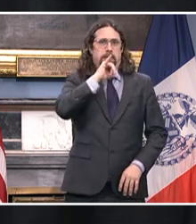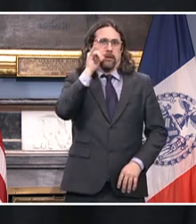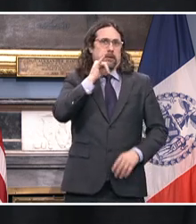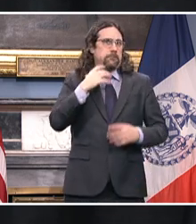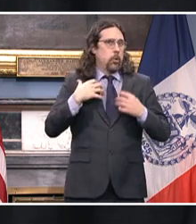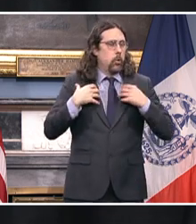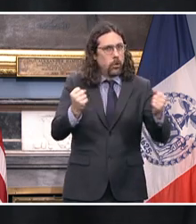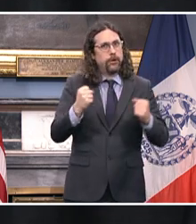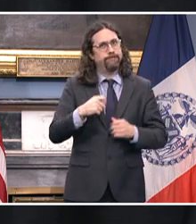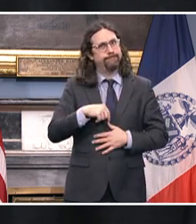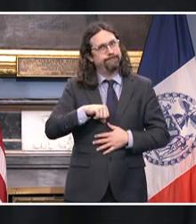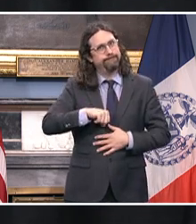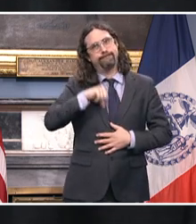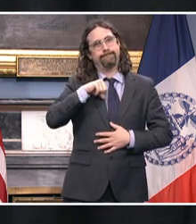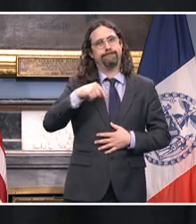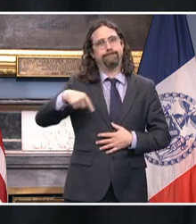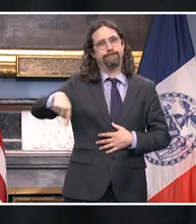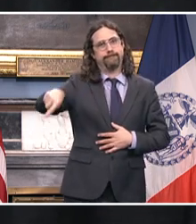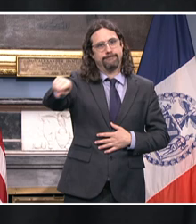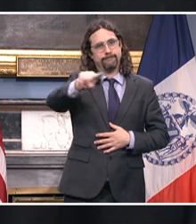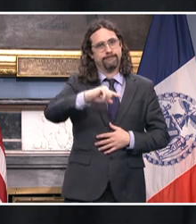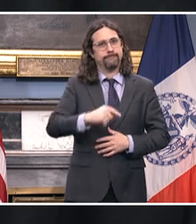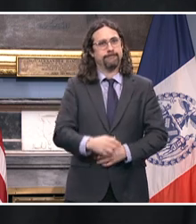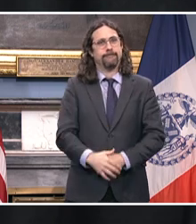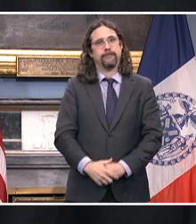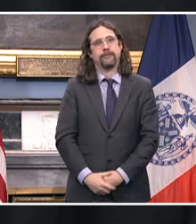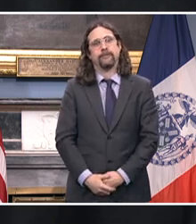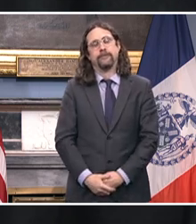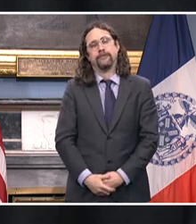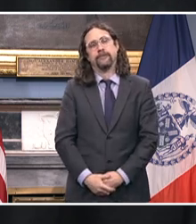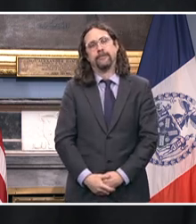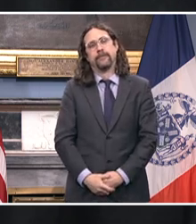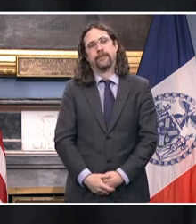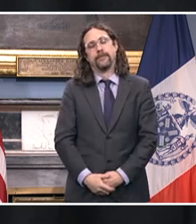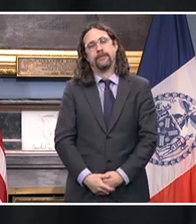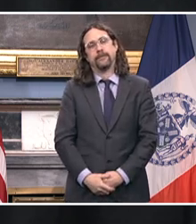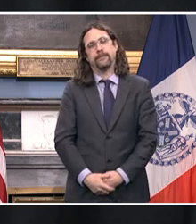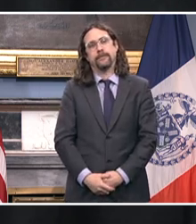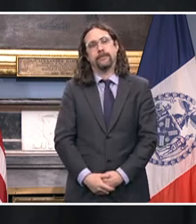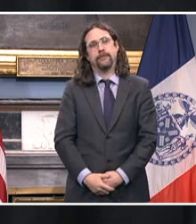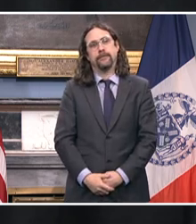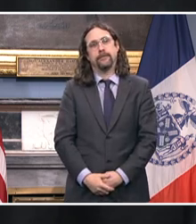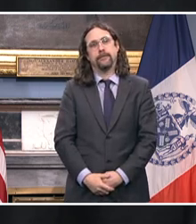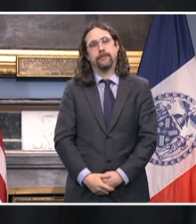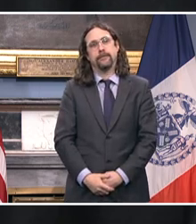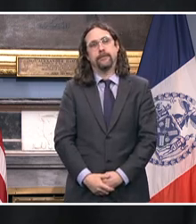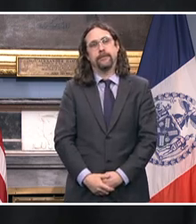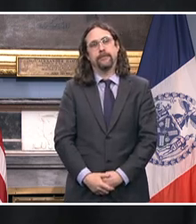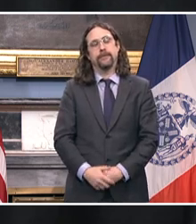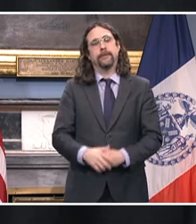further that our faith is well placed in each other. So